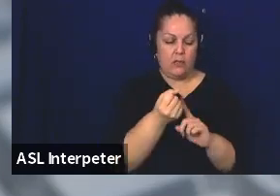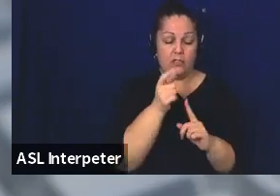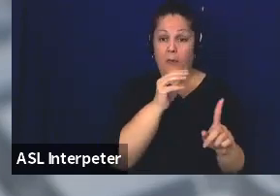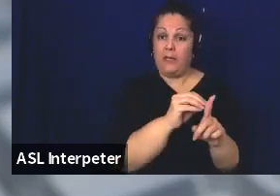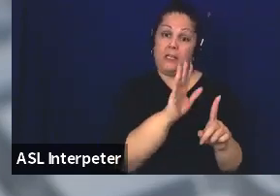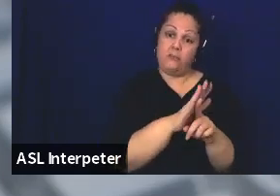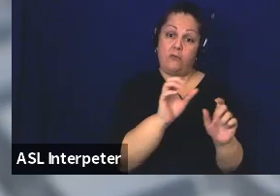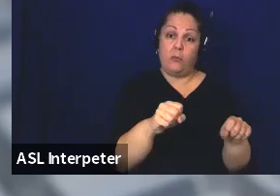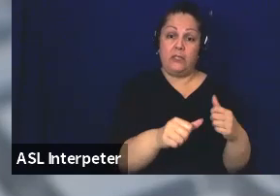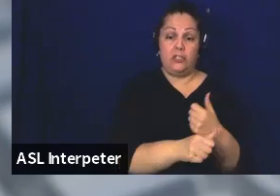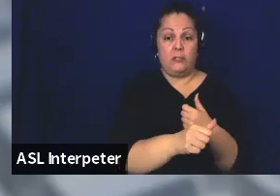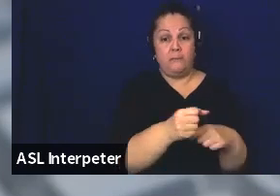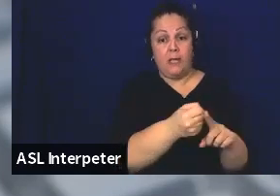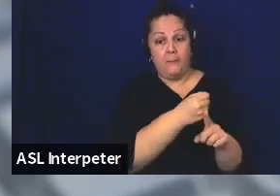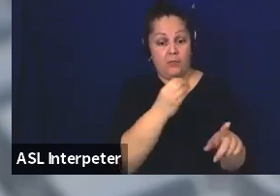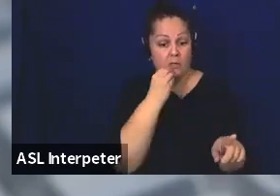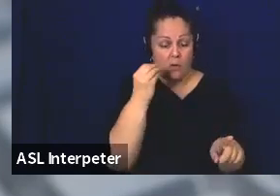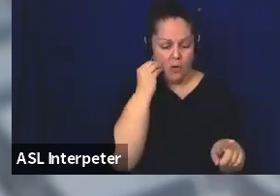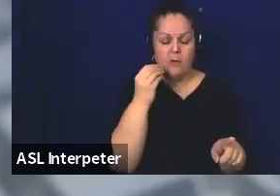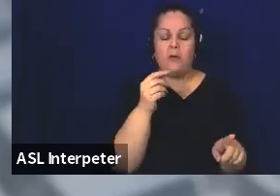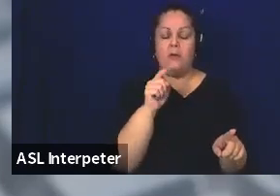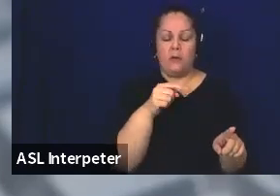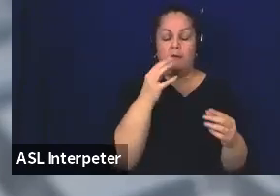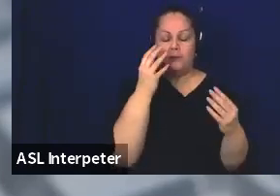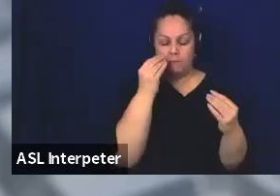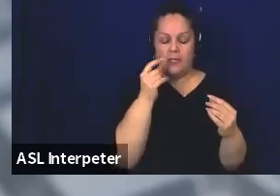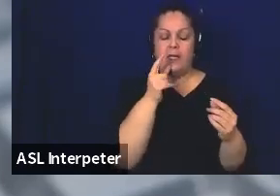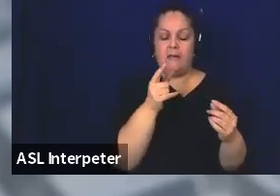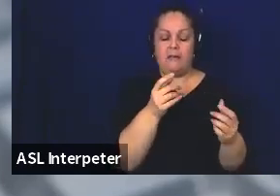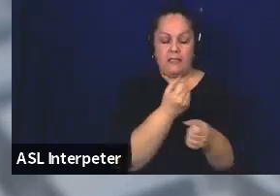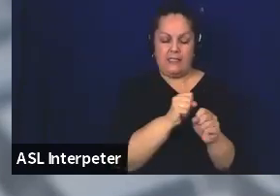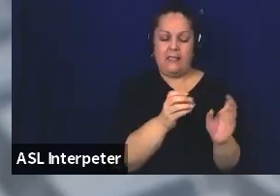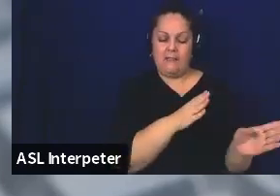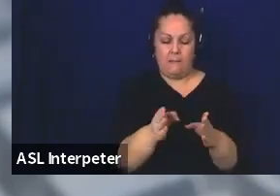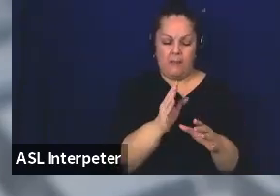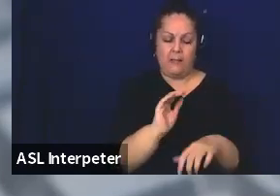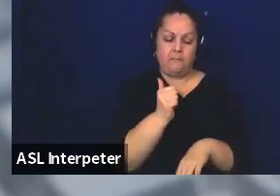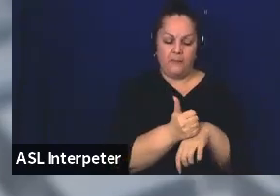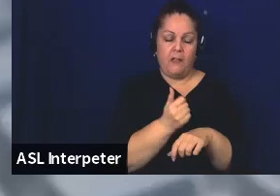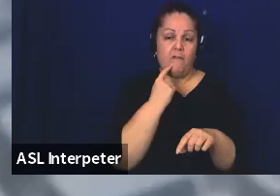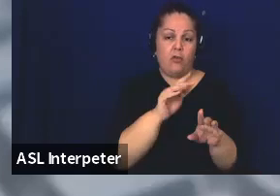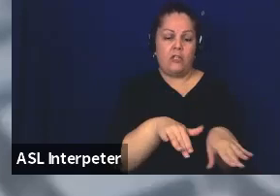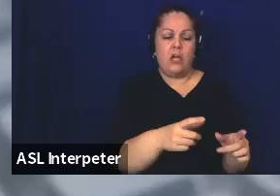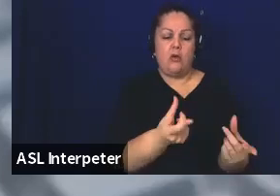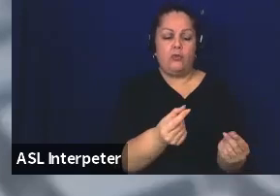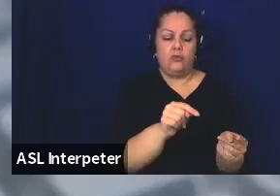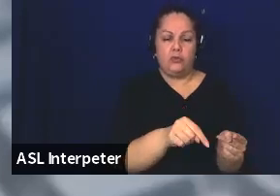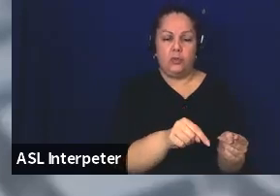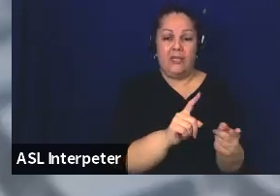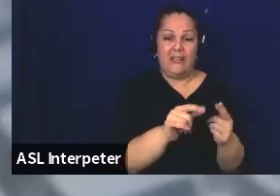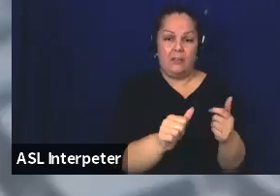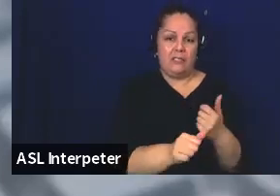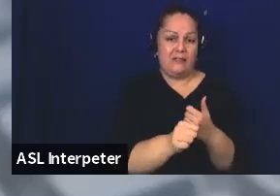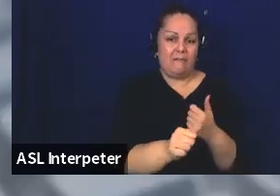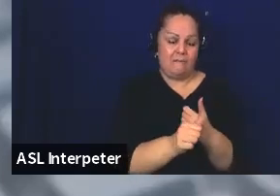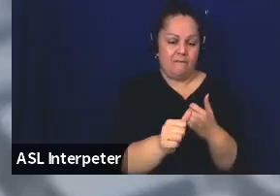potential abuse in the home, we want to make sure that there is a safety plan created for what the child should do if there is violence that